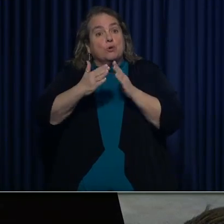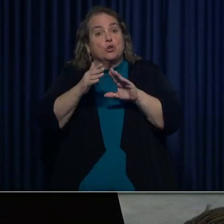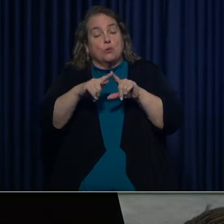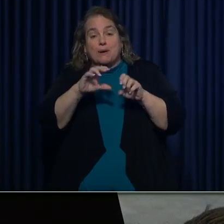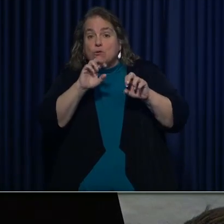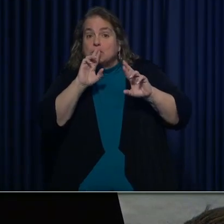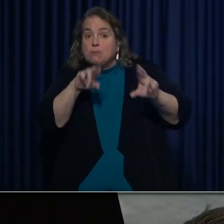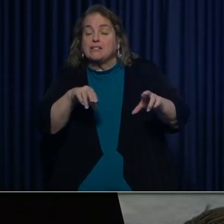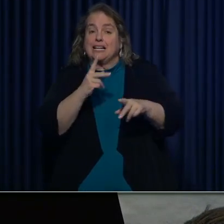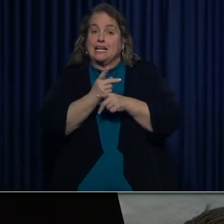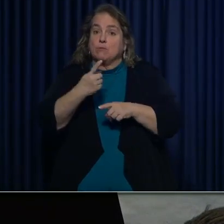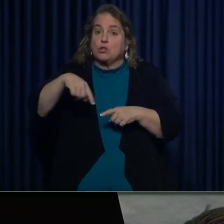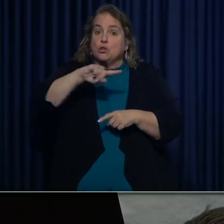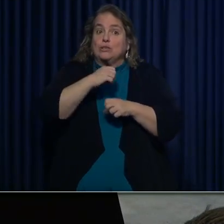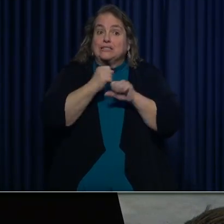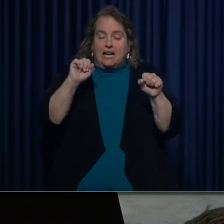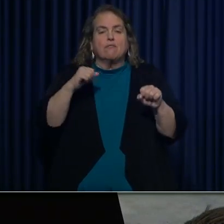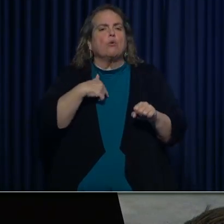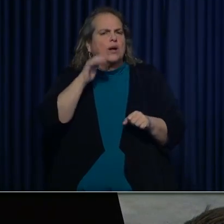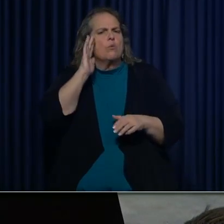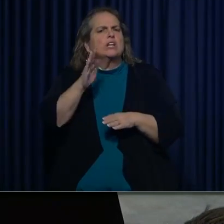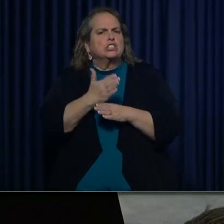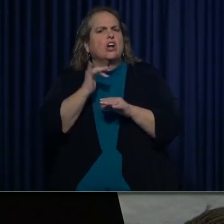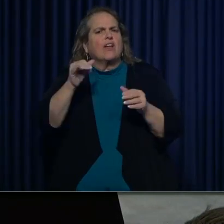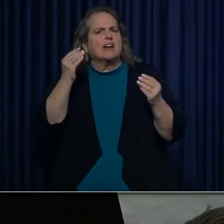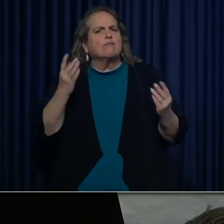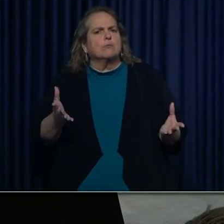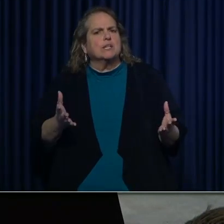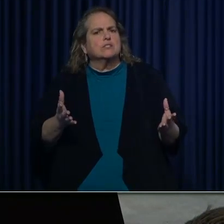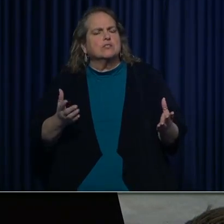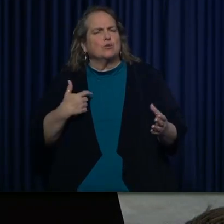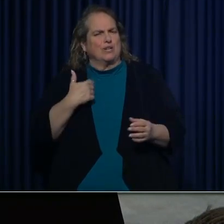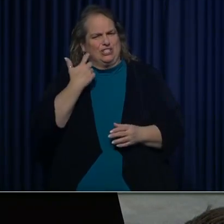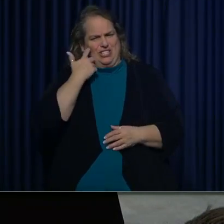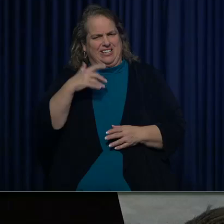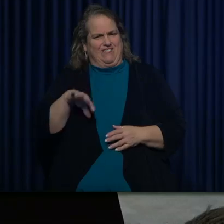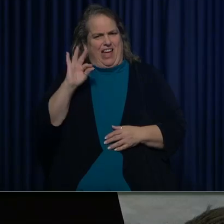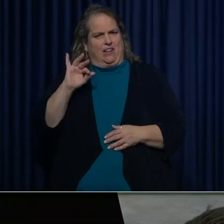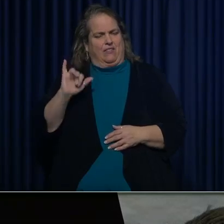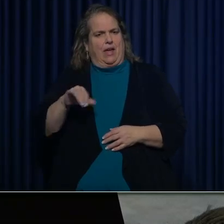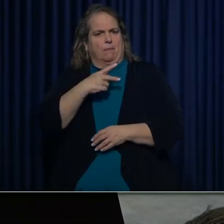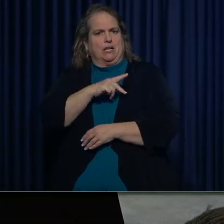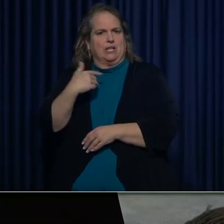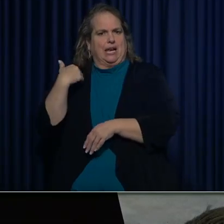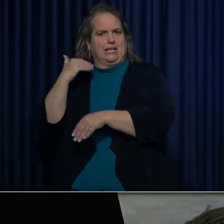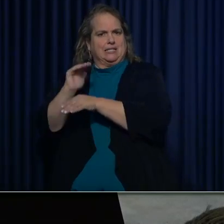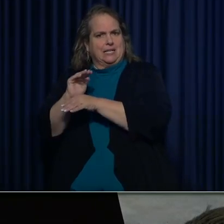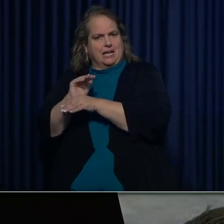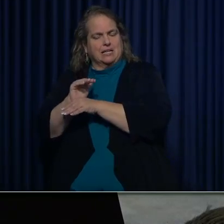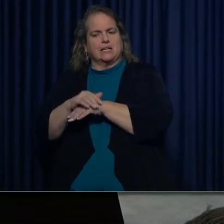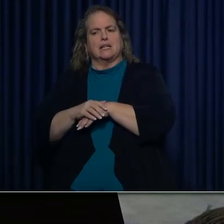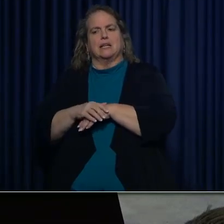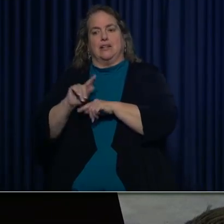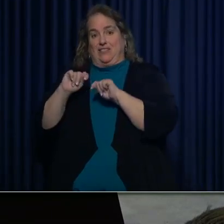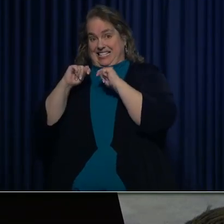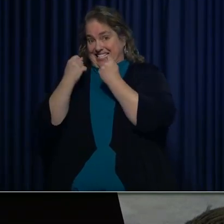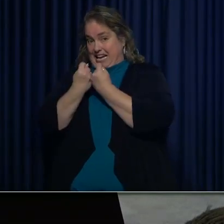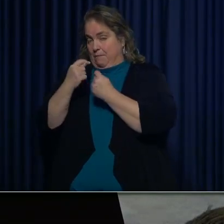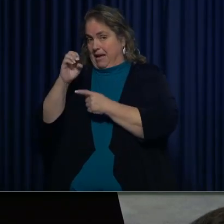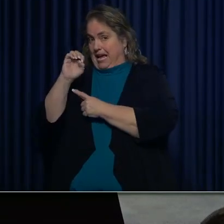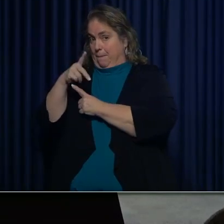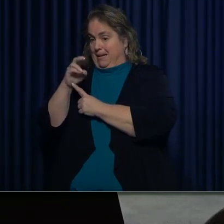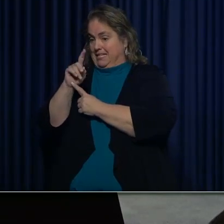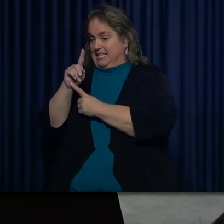keep themselves safe, we will share that information. We just found out about this patient last night. The epidemiology team is hard at